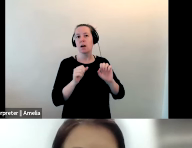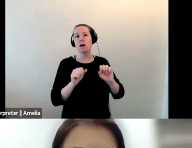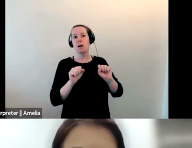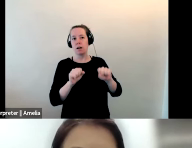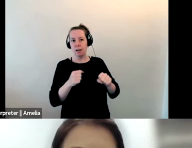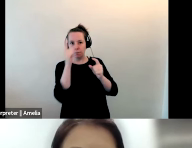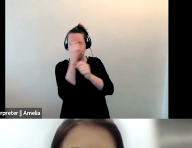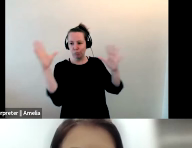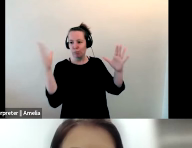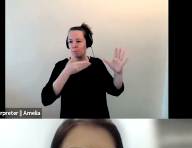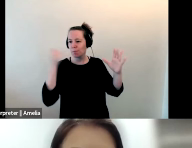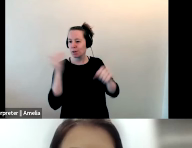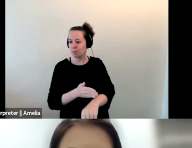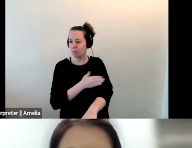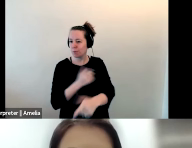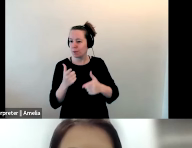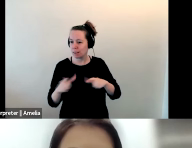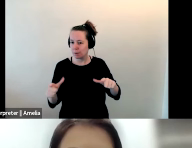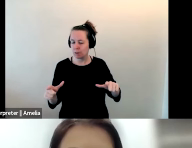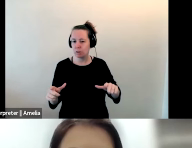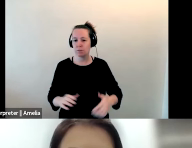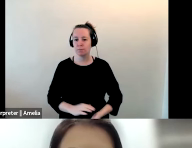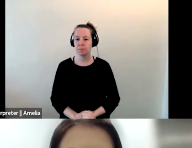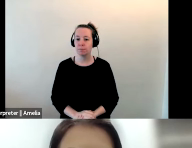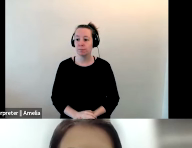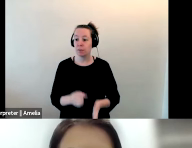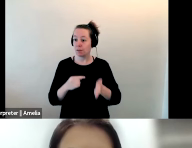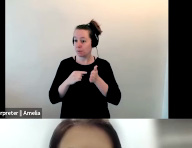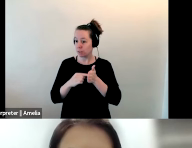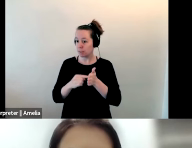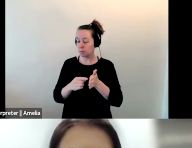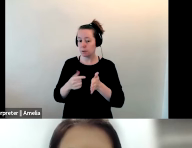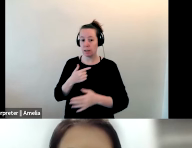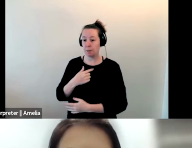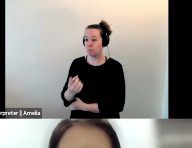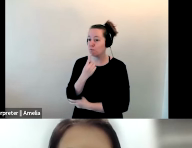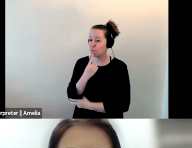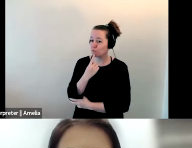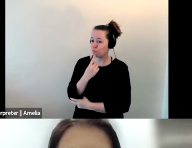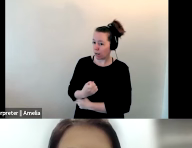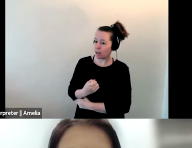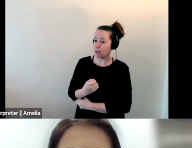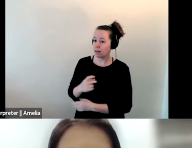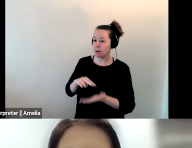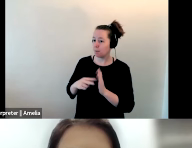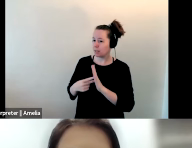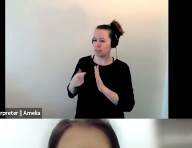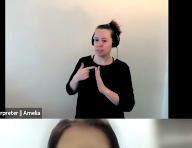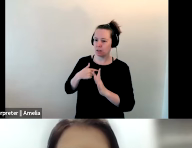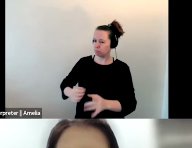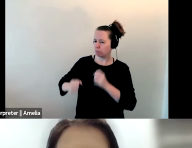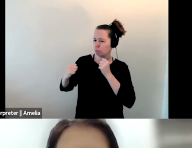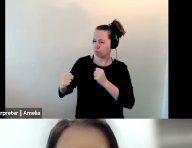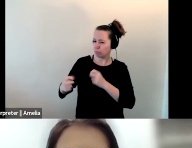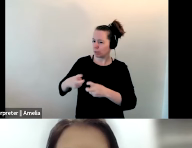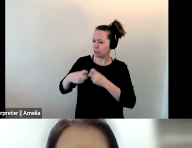it can take a word like, I'll use my own, I'm pretty red, that says tough. And people might think that's really bad at first. But when you